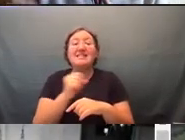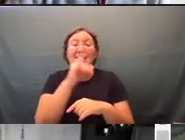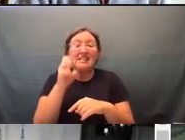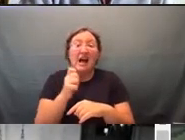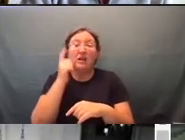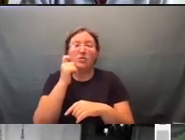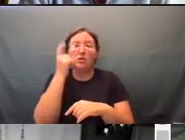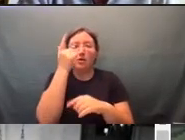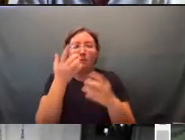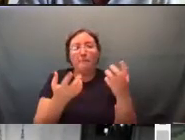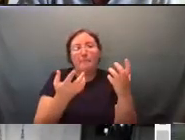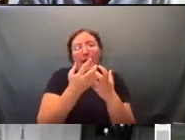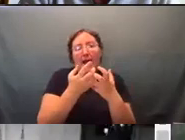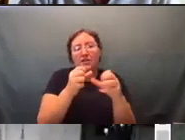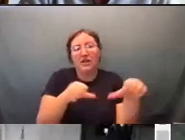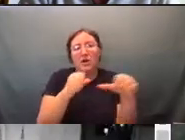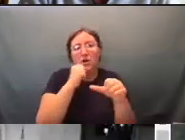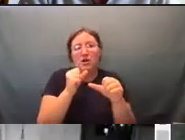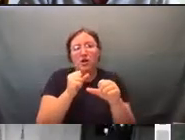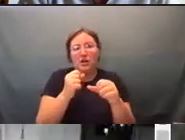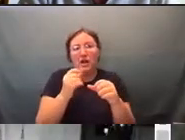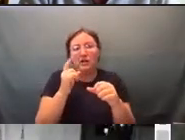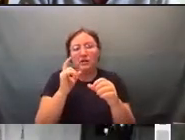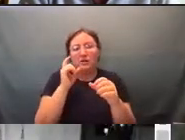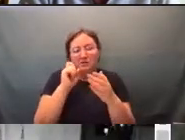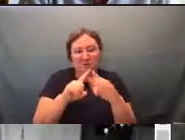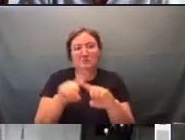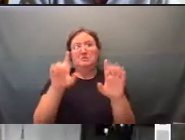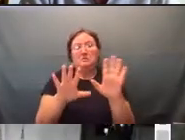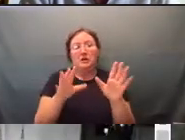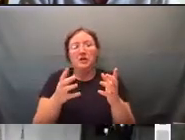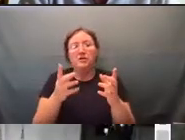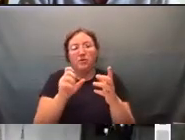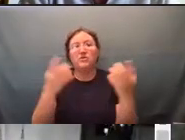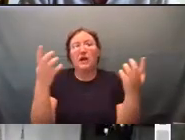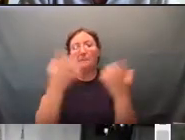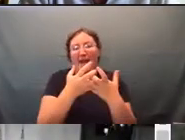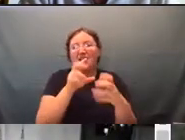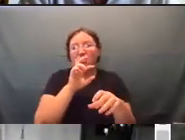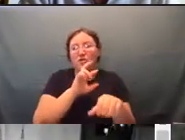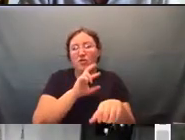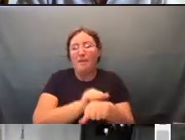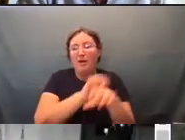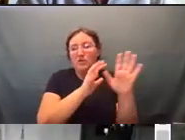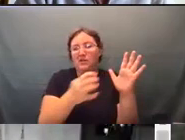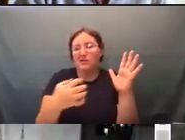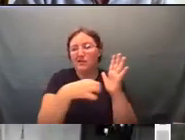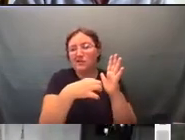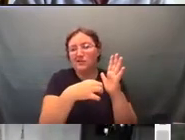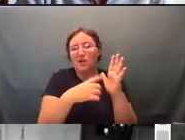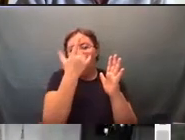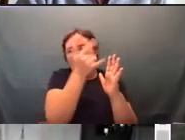supposed to just blend in to the granite the granite sides of the valley itself. A cool